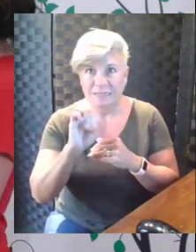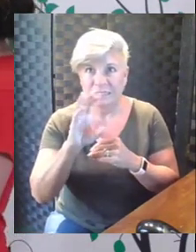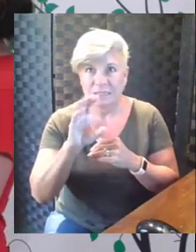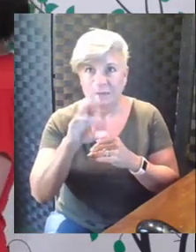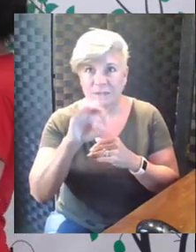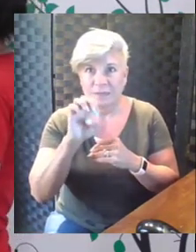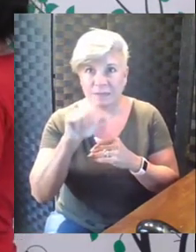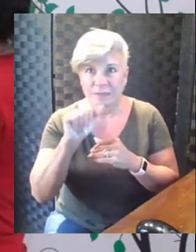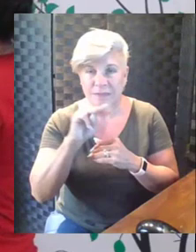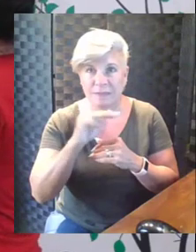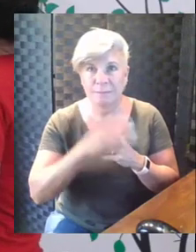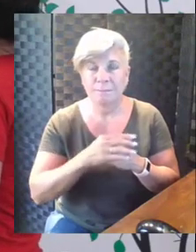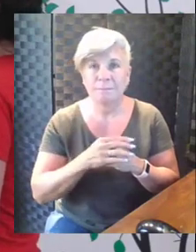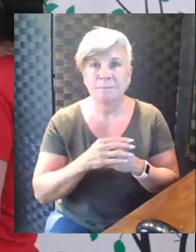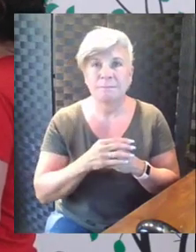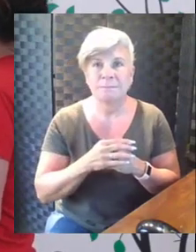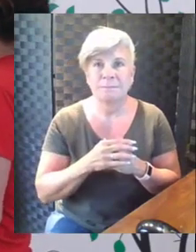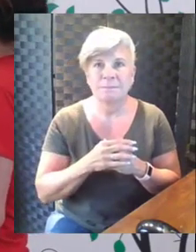worksheet.